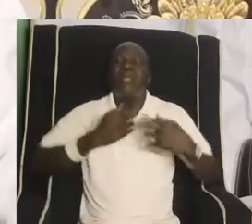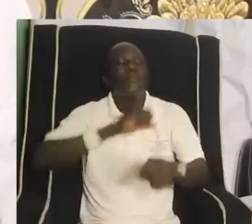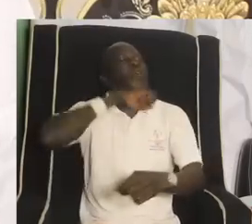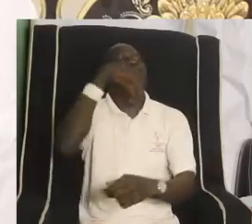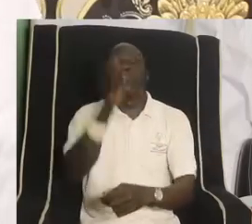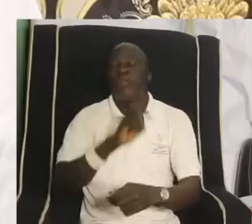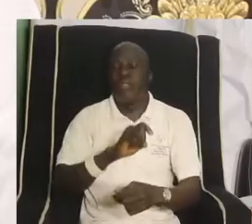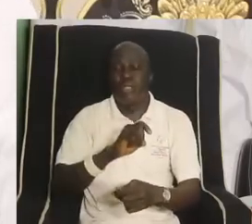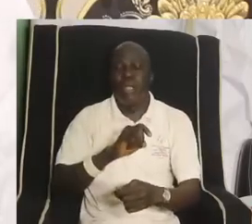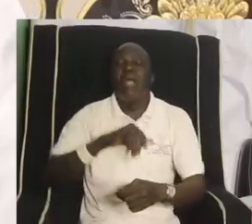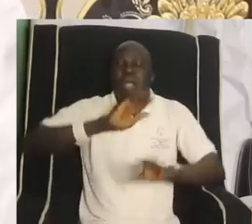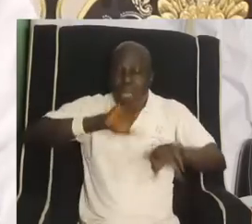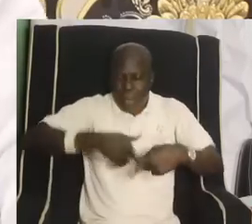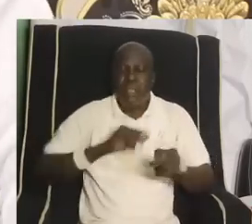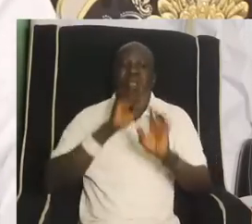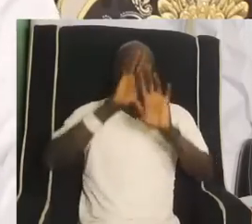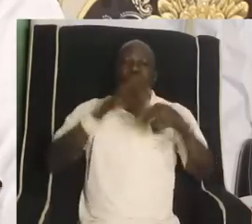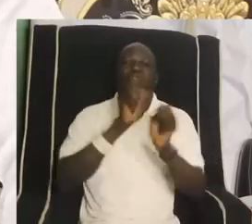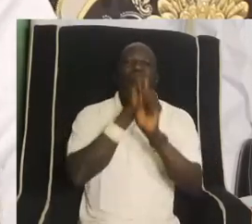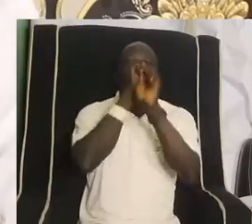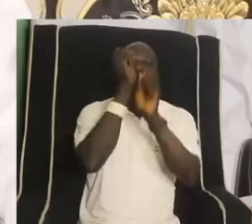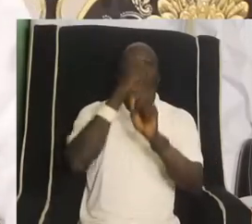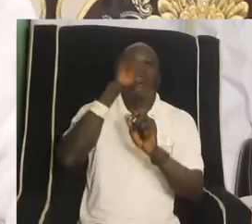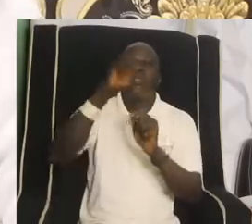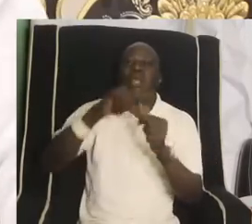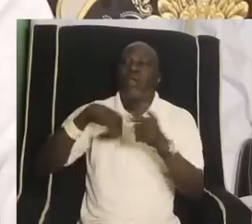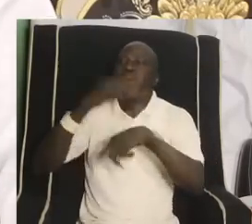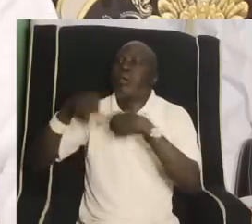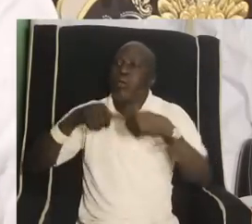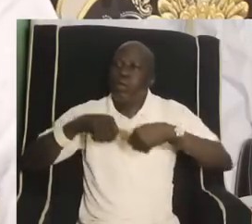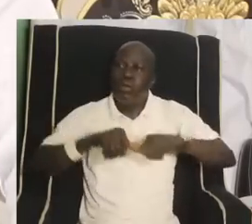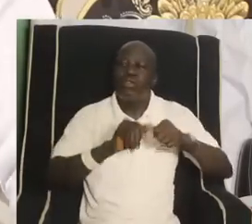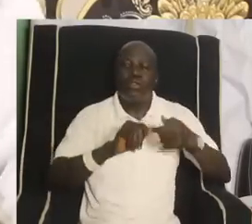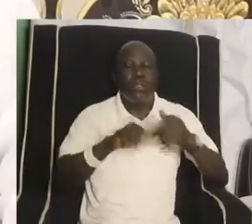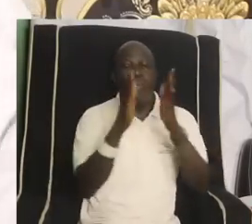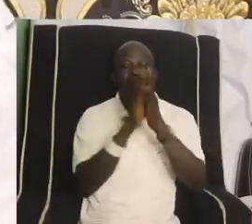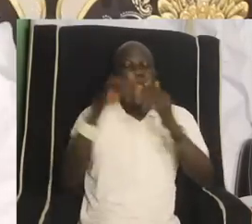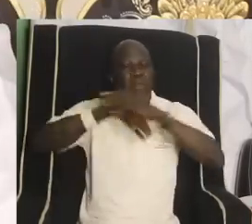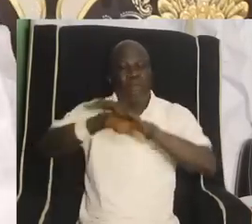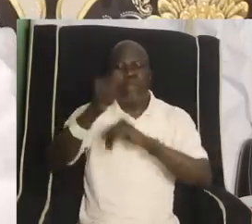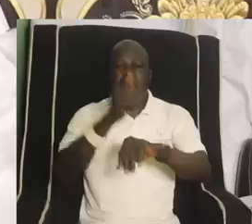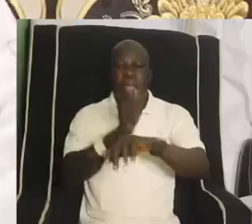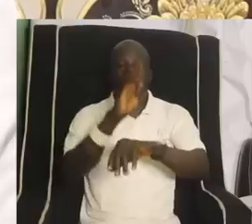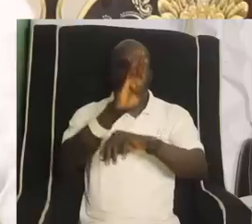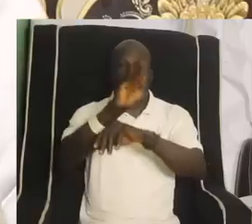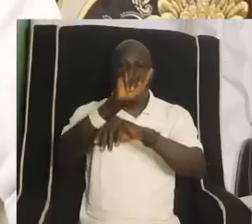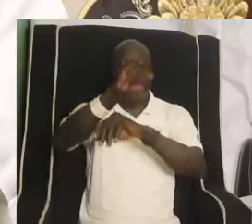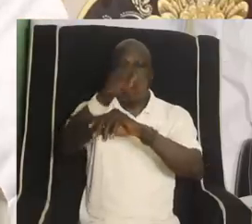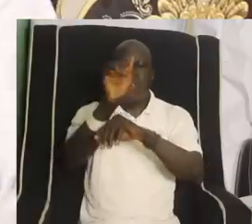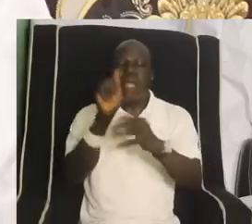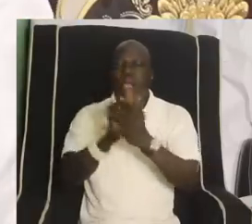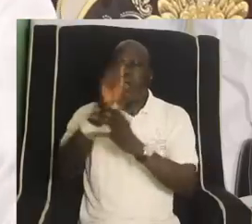Let me decree. Let me release authority. We went for program at Abuja.